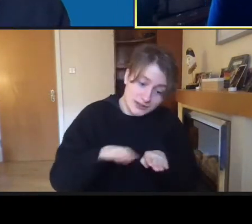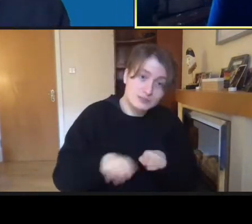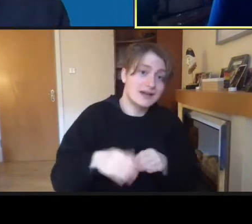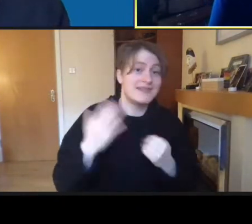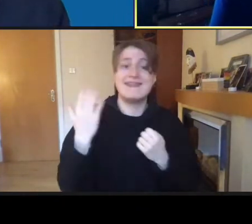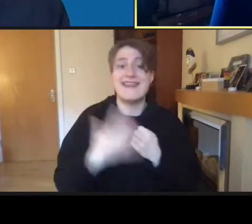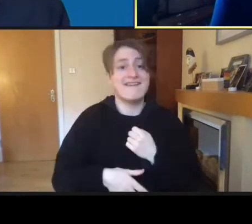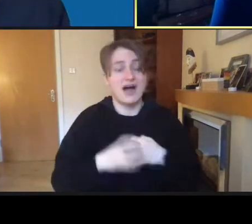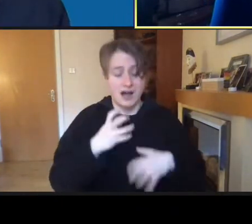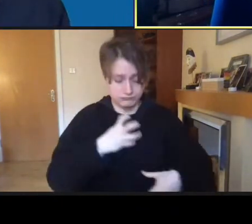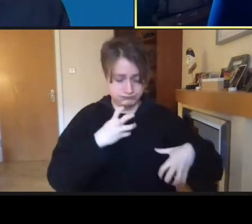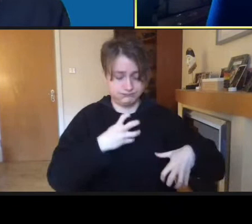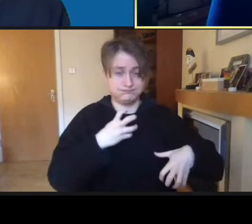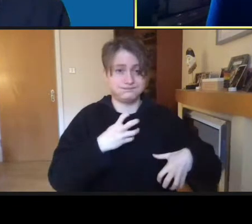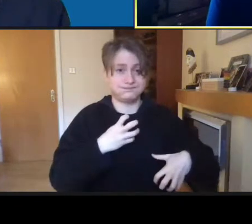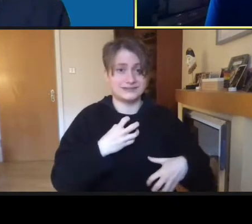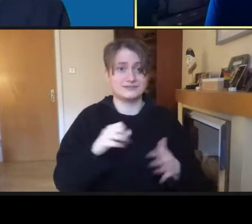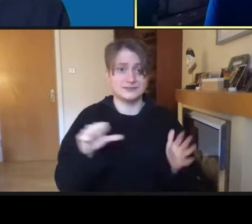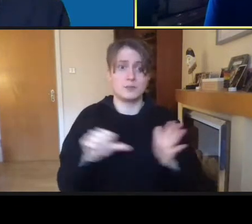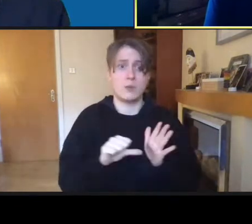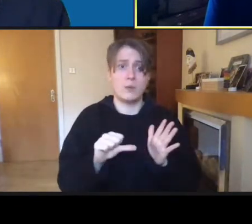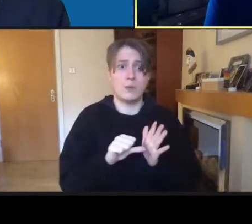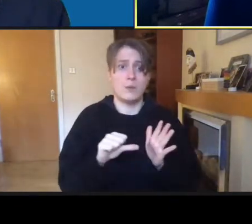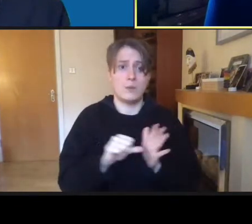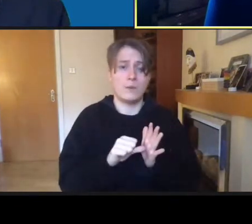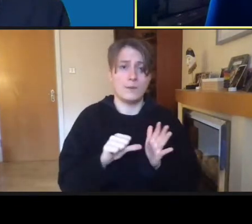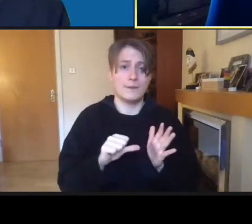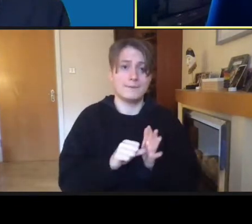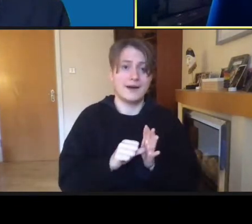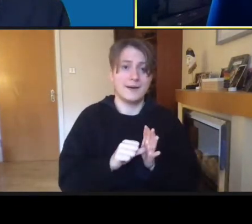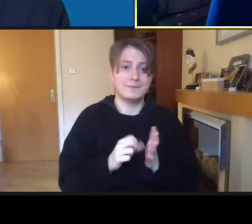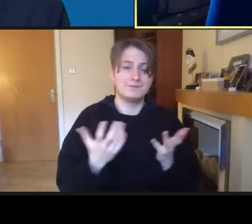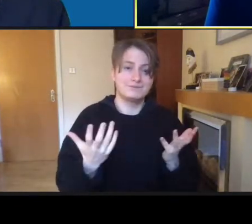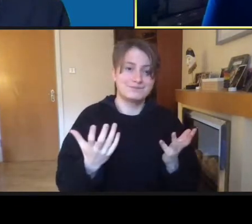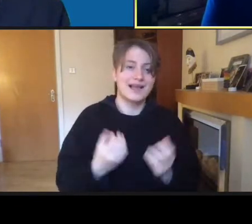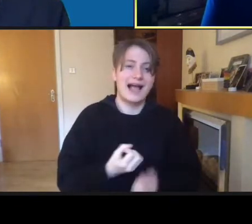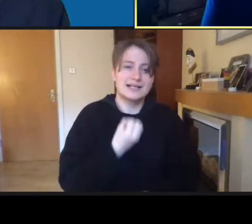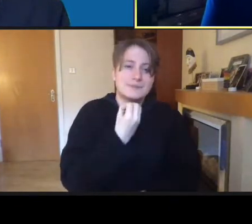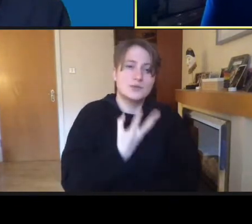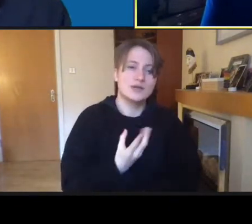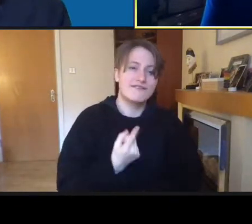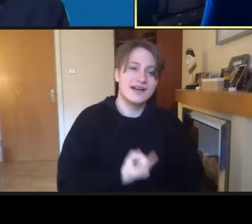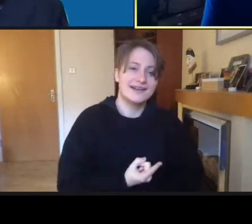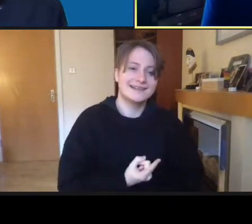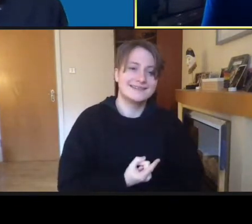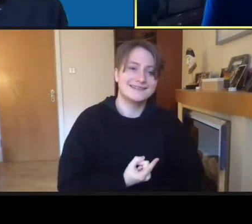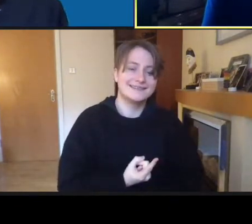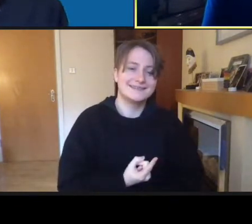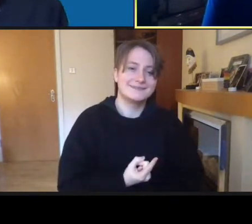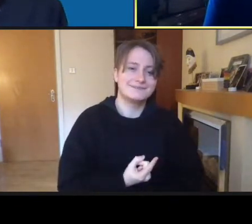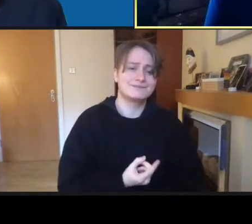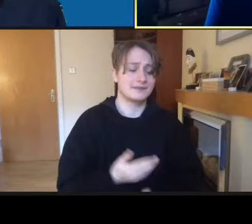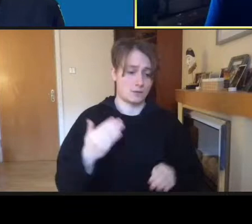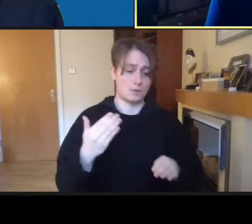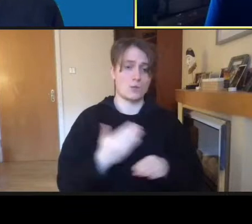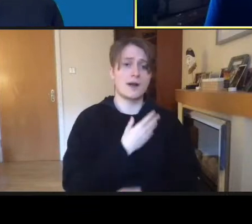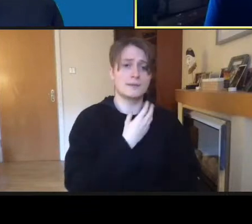I play it, I find something new, and that's the beauty of it. And and it works beautifully